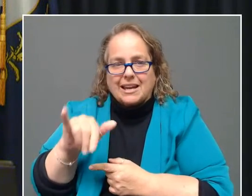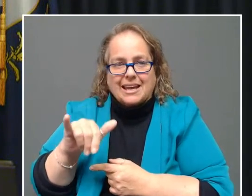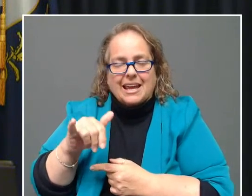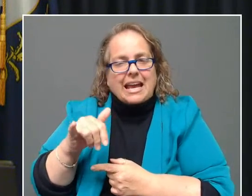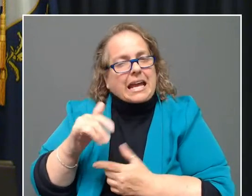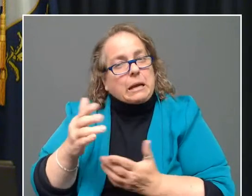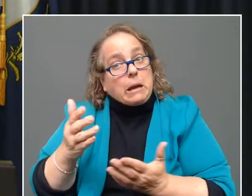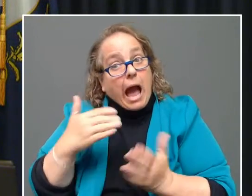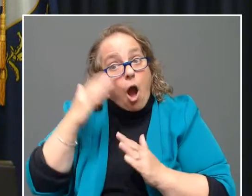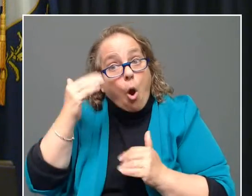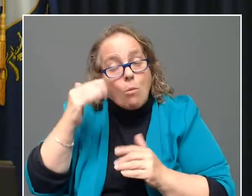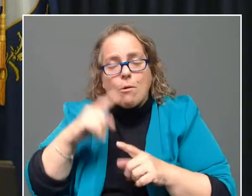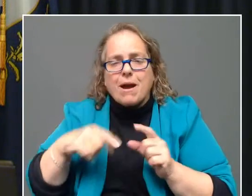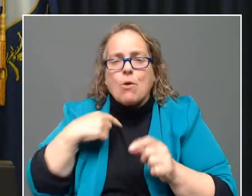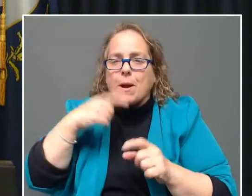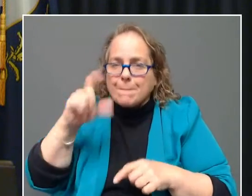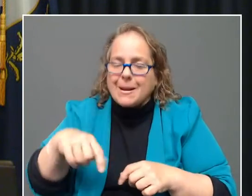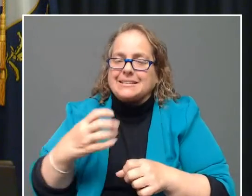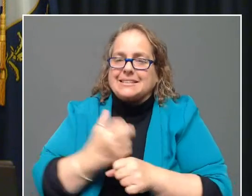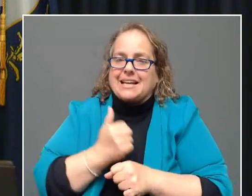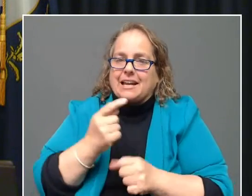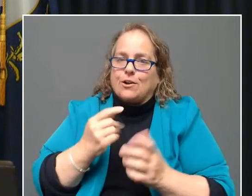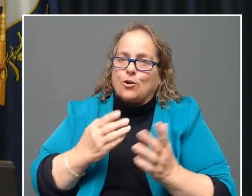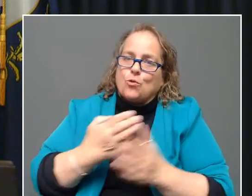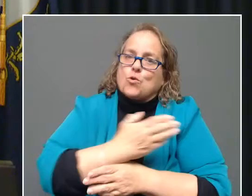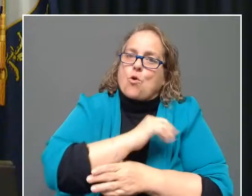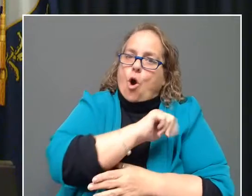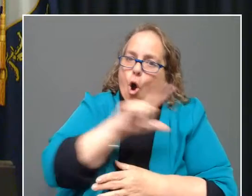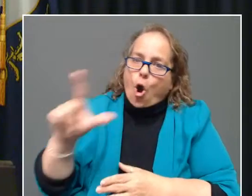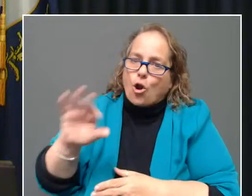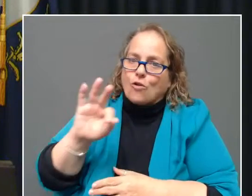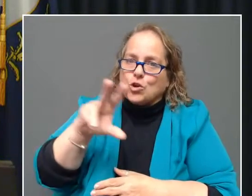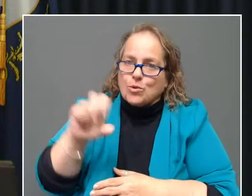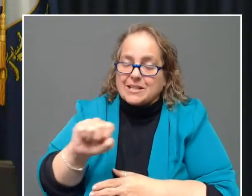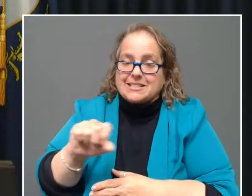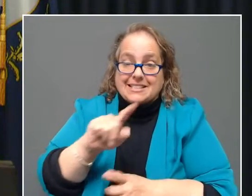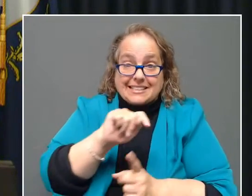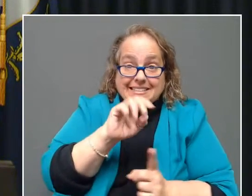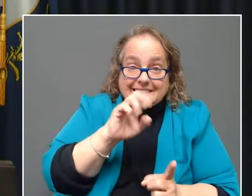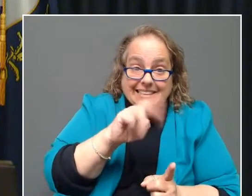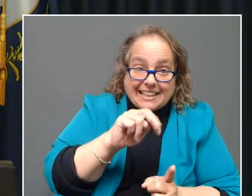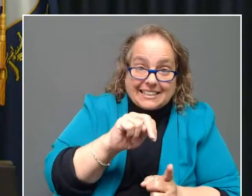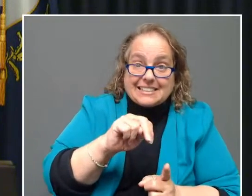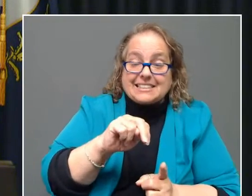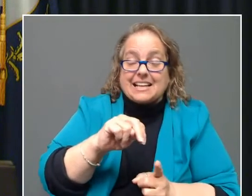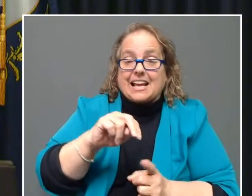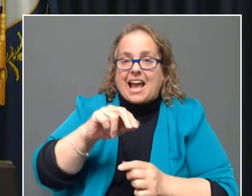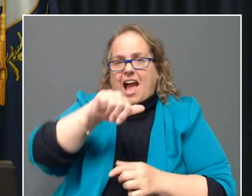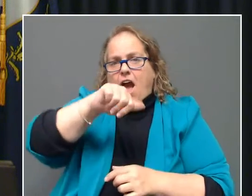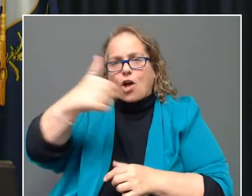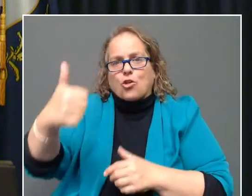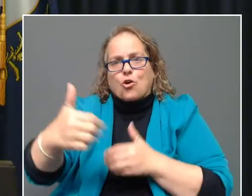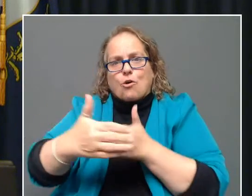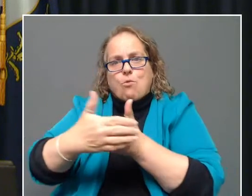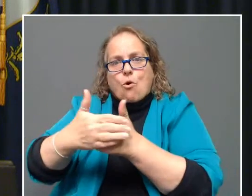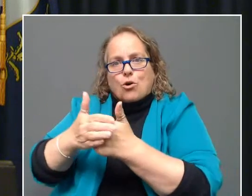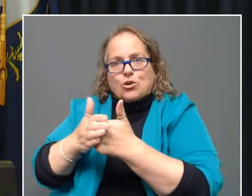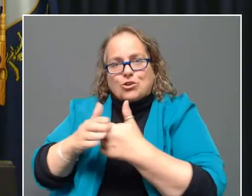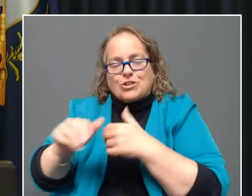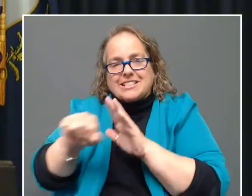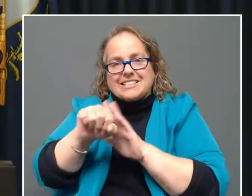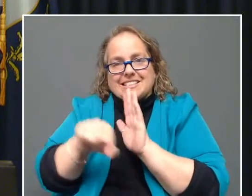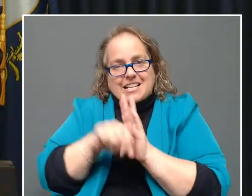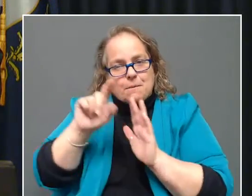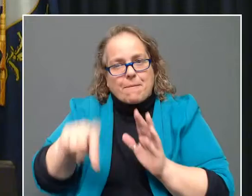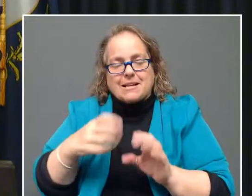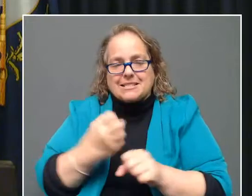we got to have Tennessee and other border states get to those numbers as well. I actually brought that up